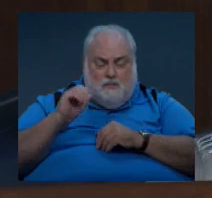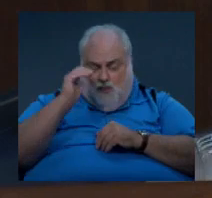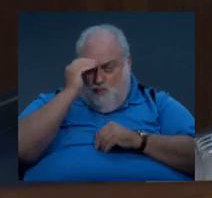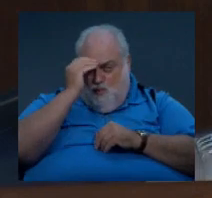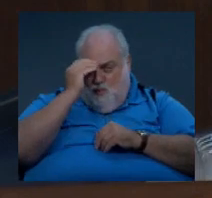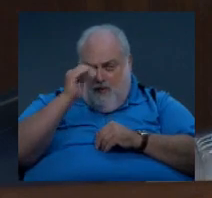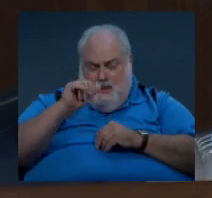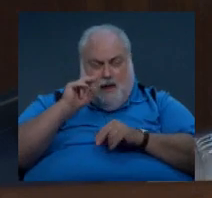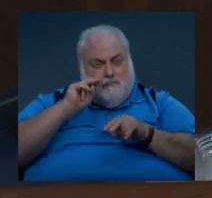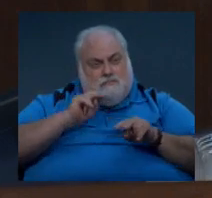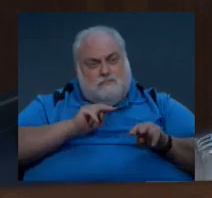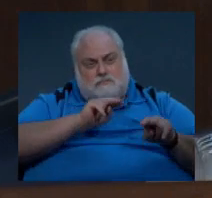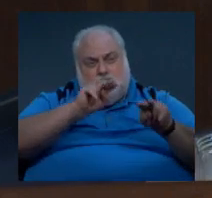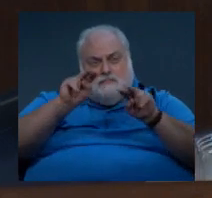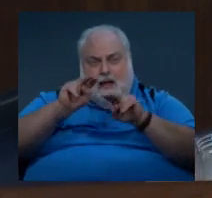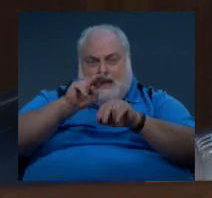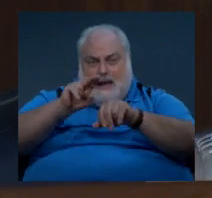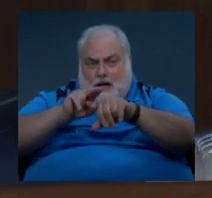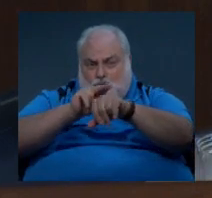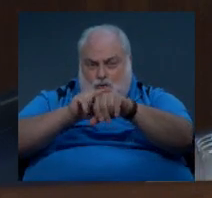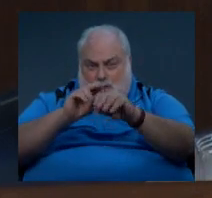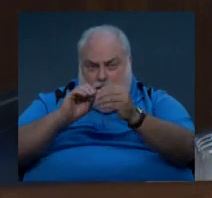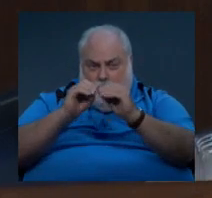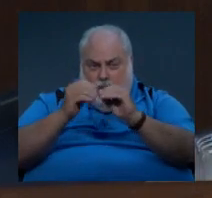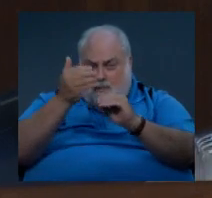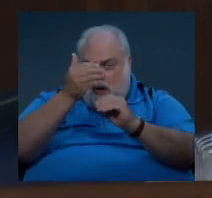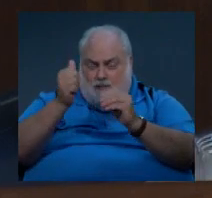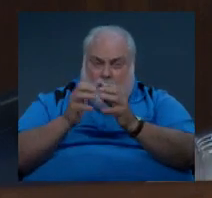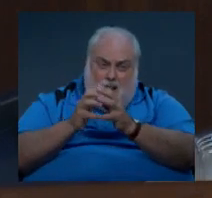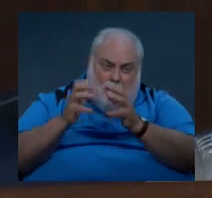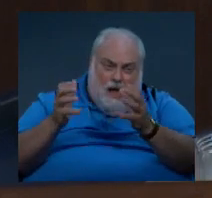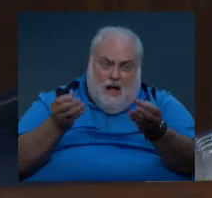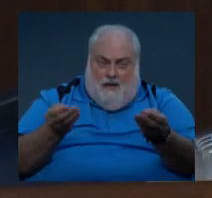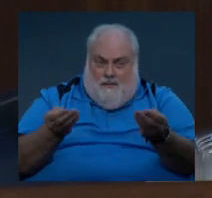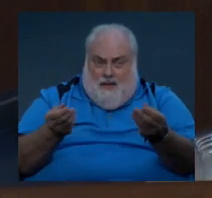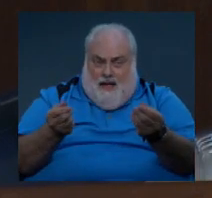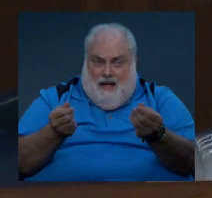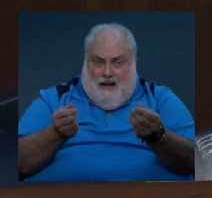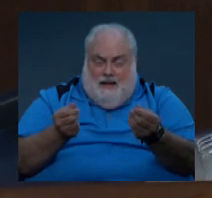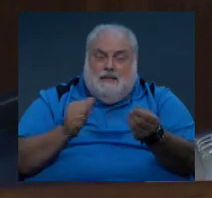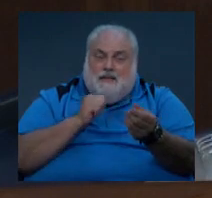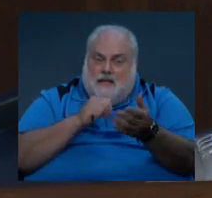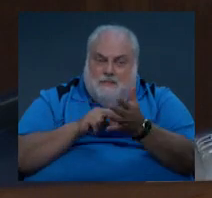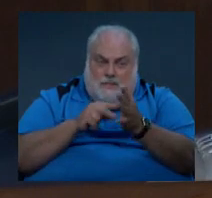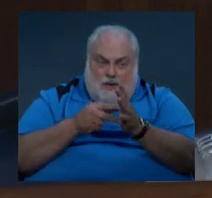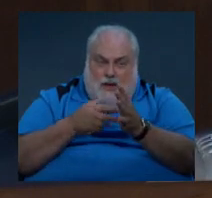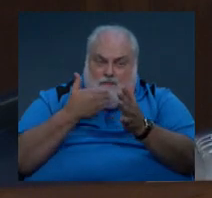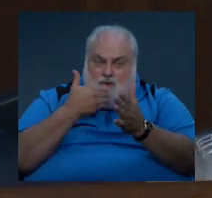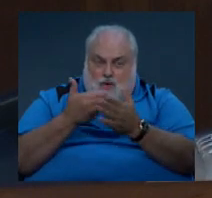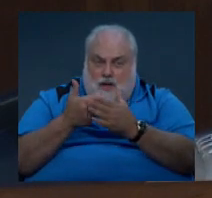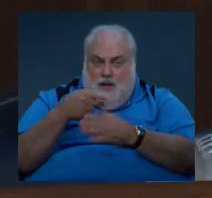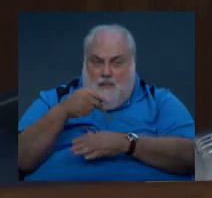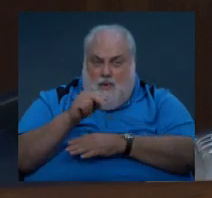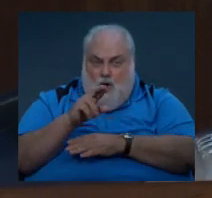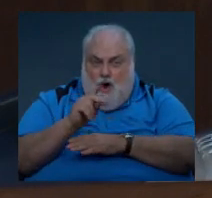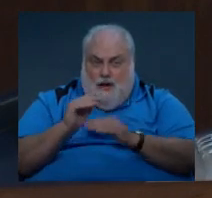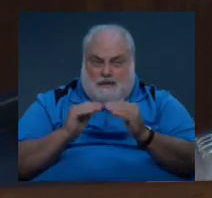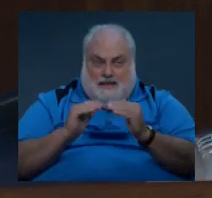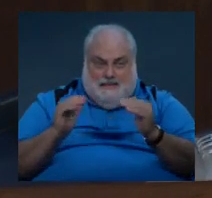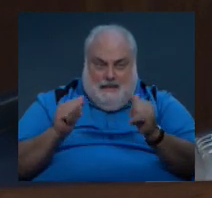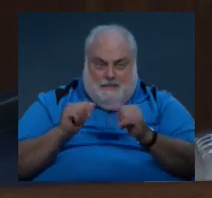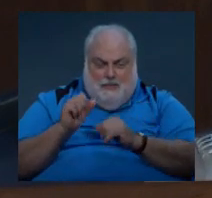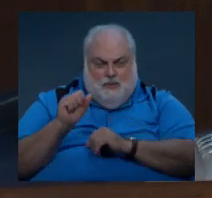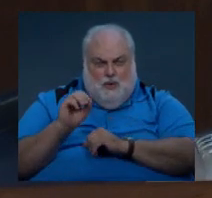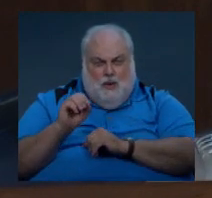at national numbers that just because you have a lot of acres doesn't mean you have a good park system. And so there are many,